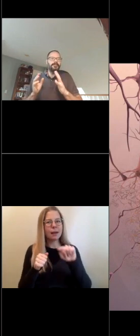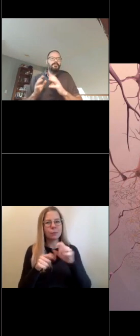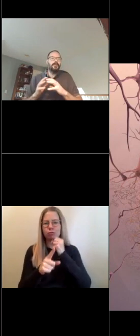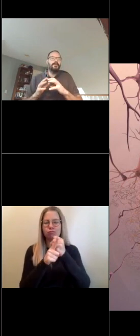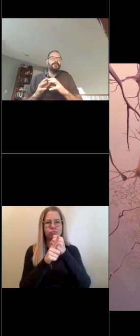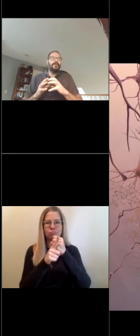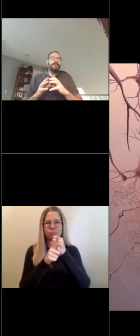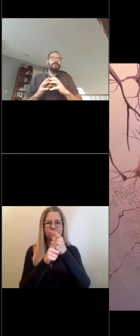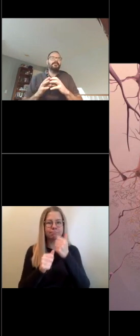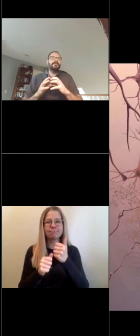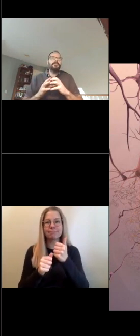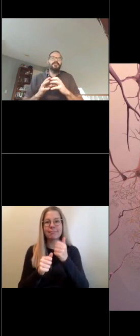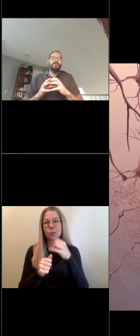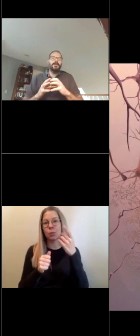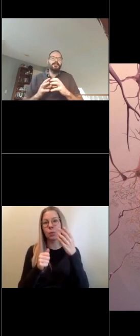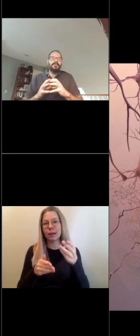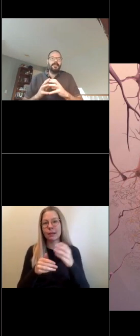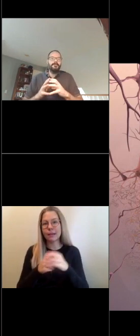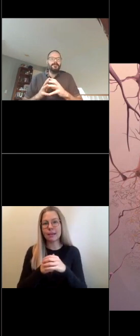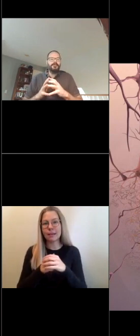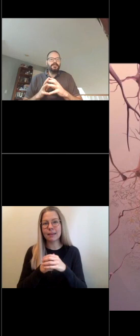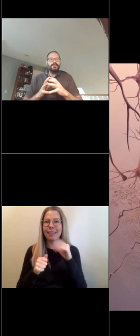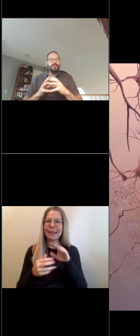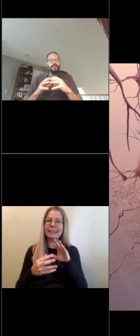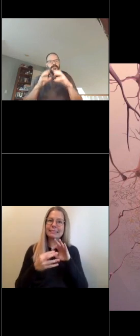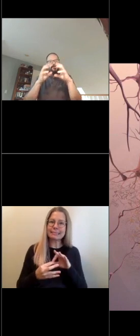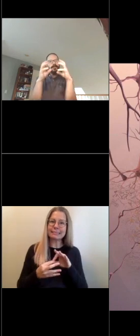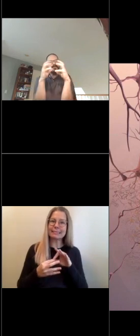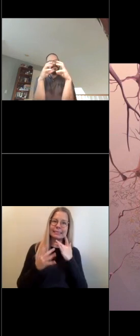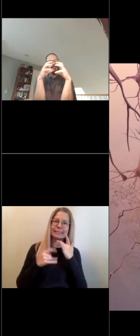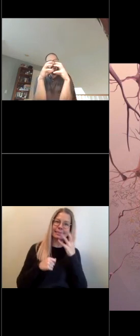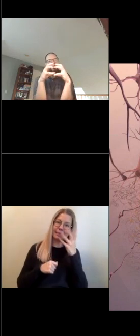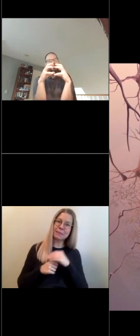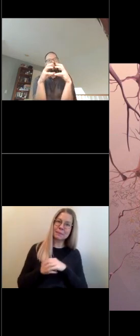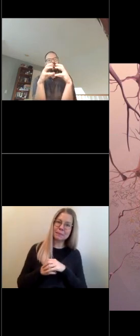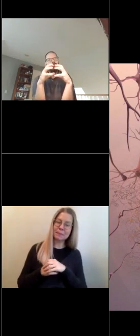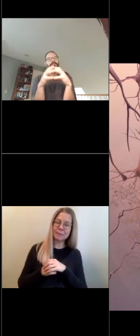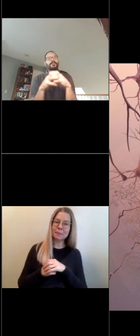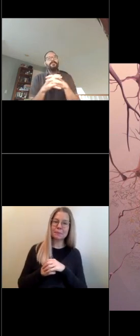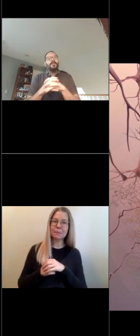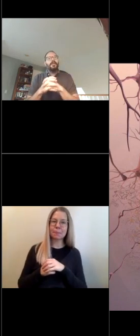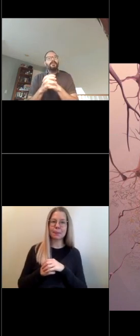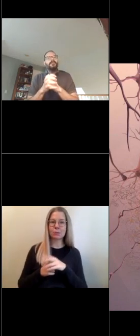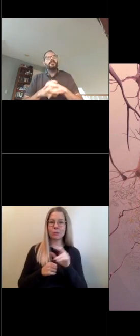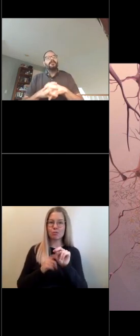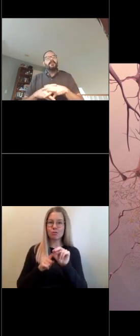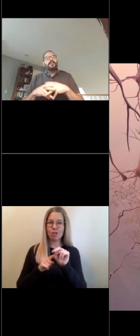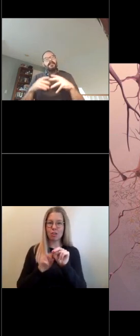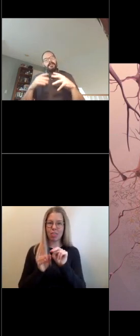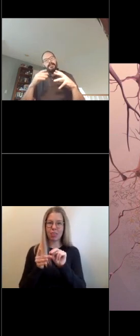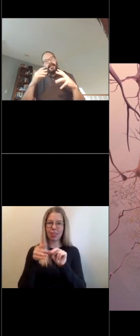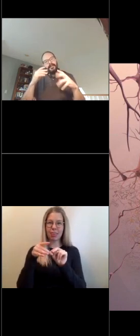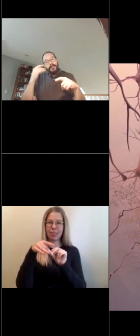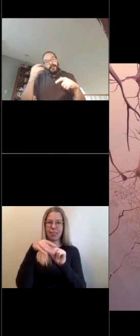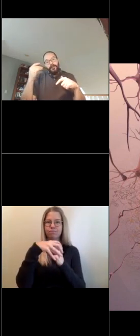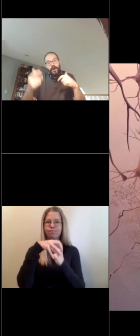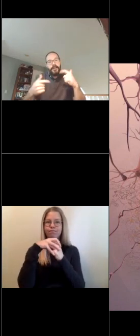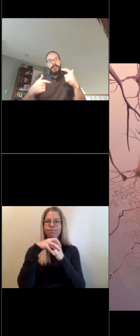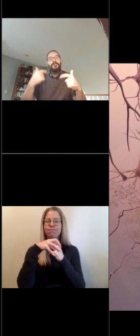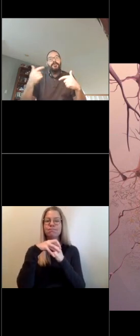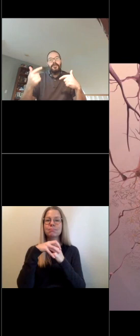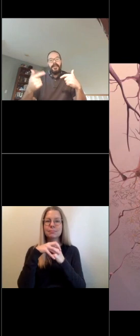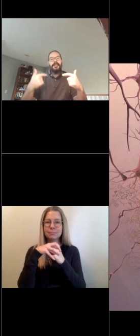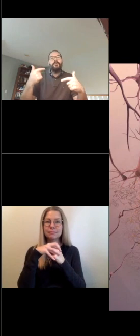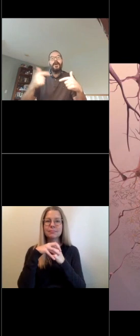but it is one of the mechanisms that's well established. And so these neurons end up getting choked, and then they're